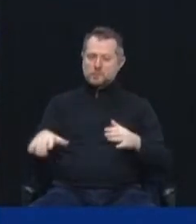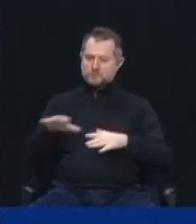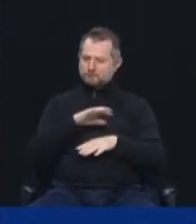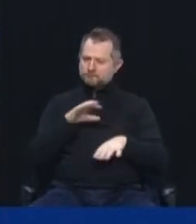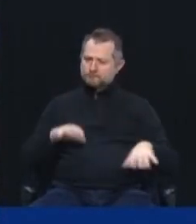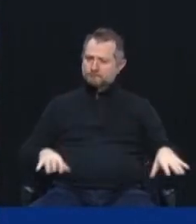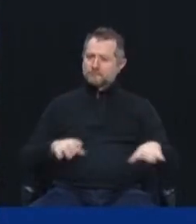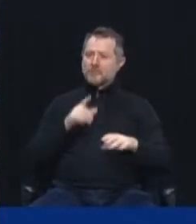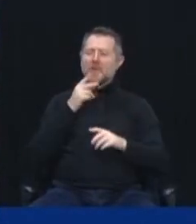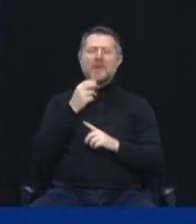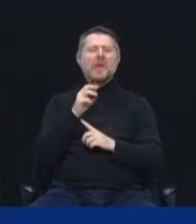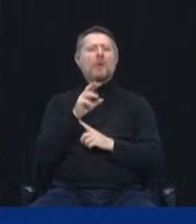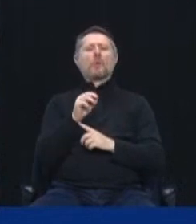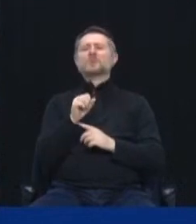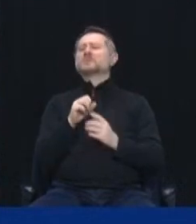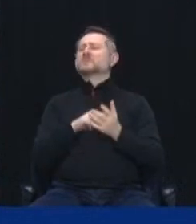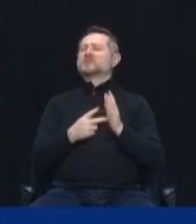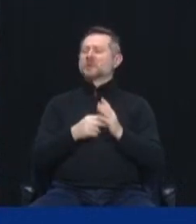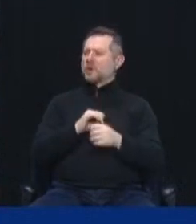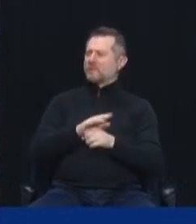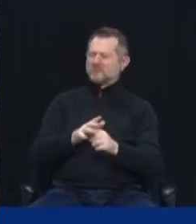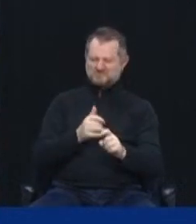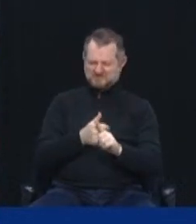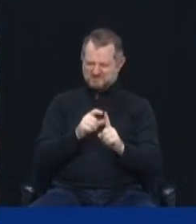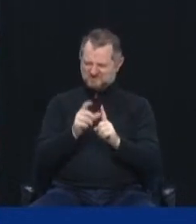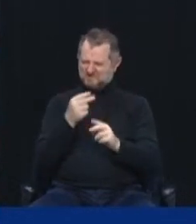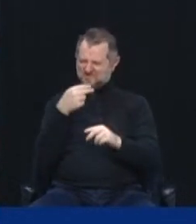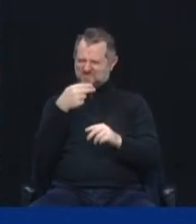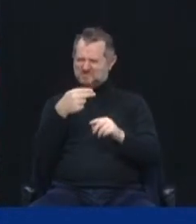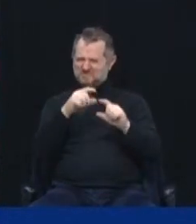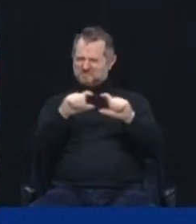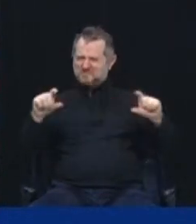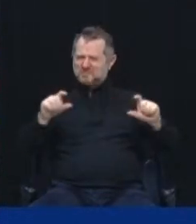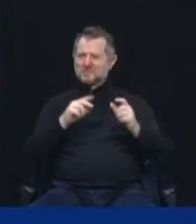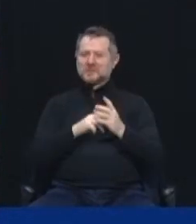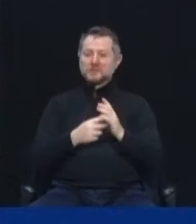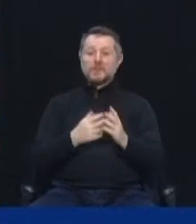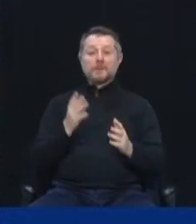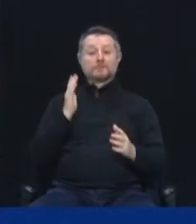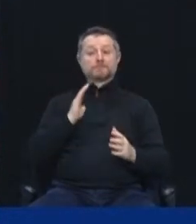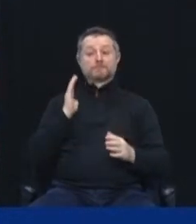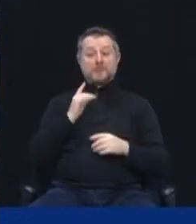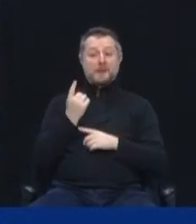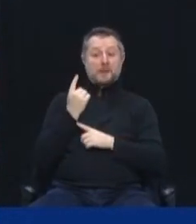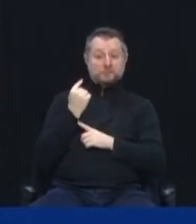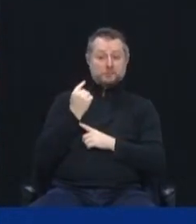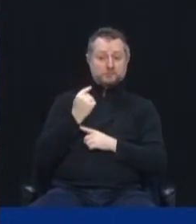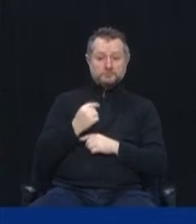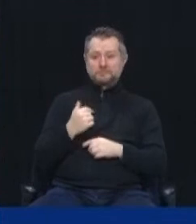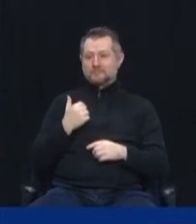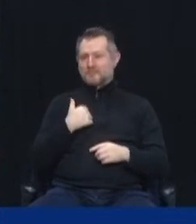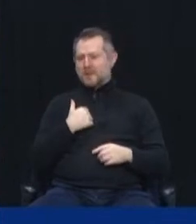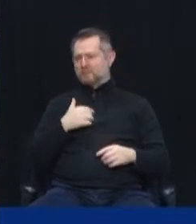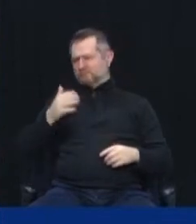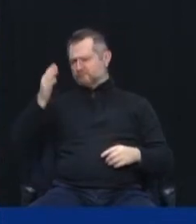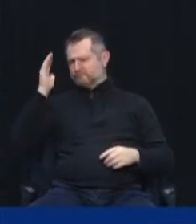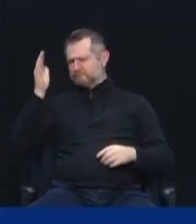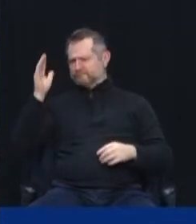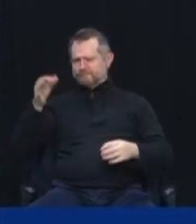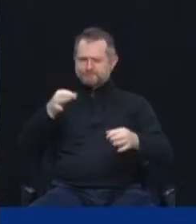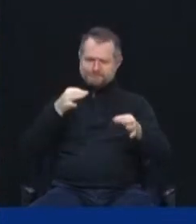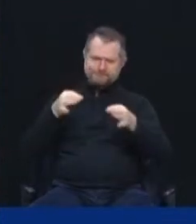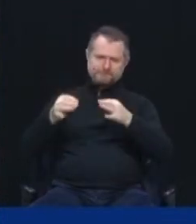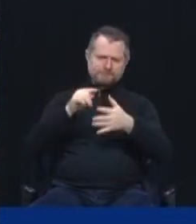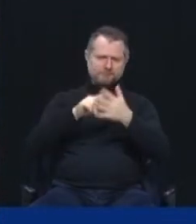of COVID? I had to get up before the people of the state of New York during COVID. And I had to say